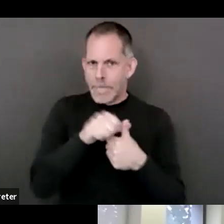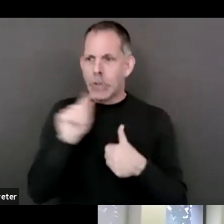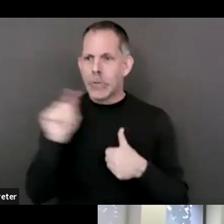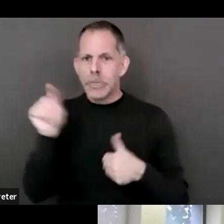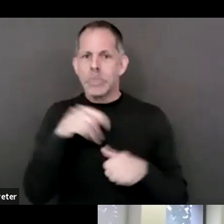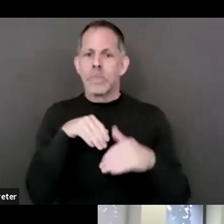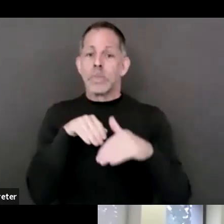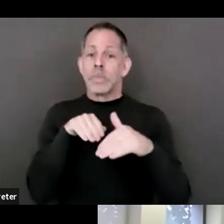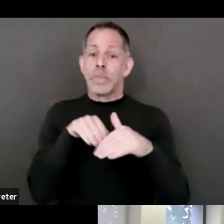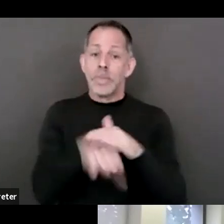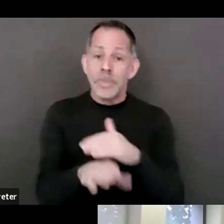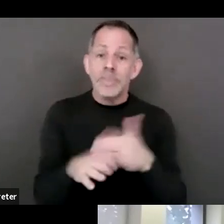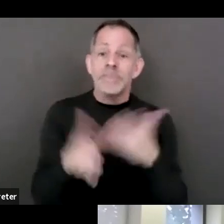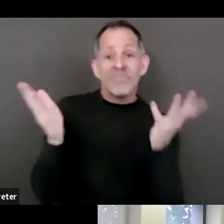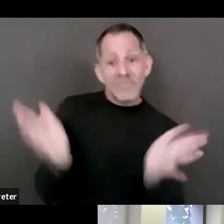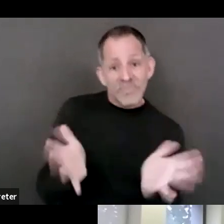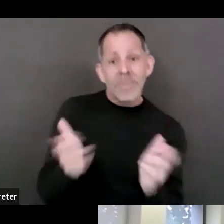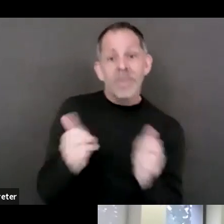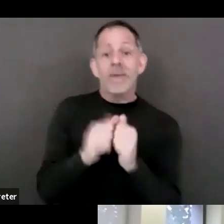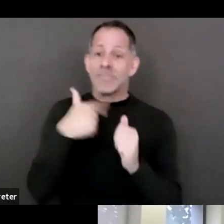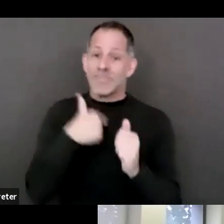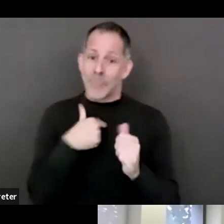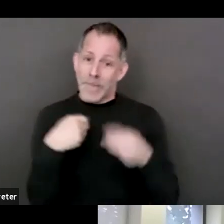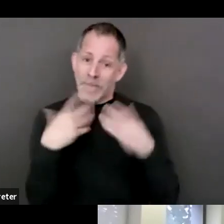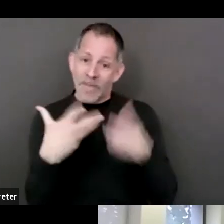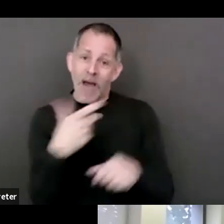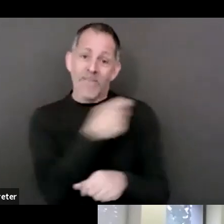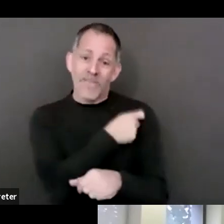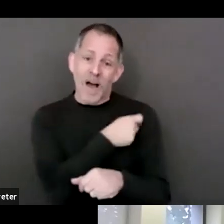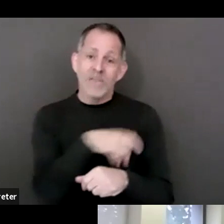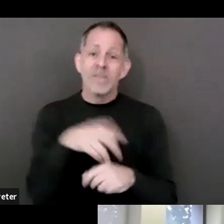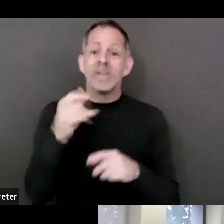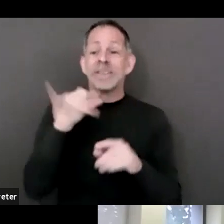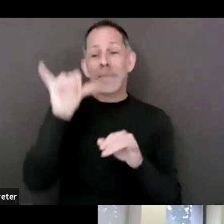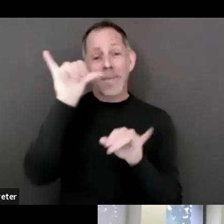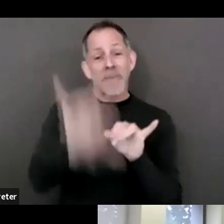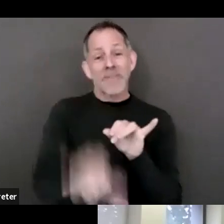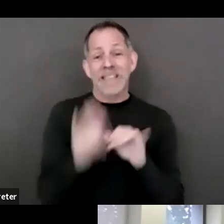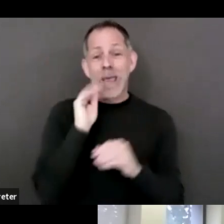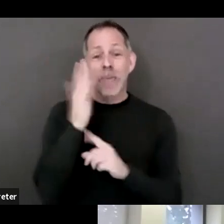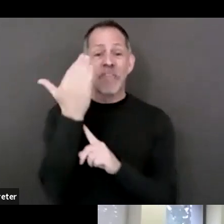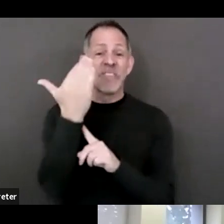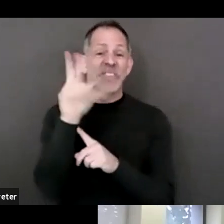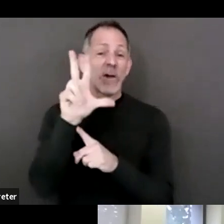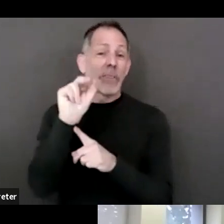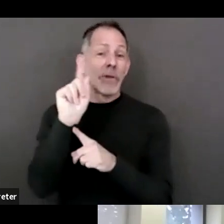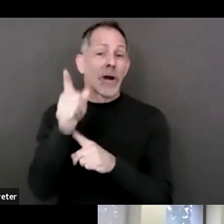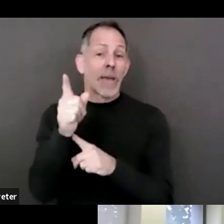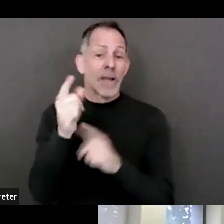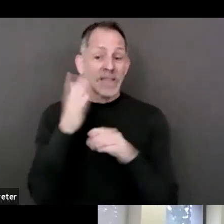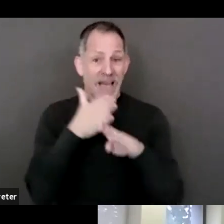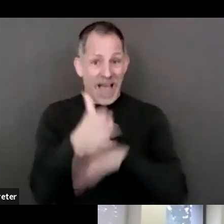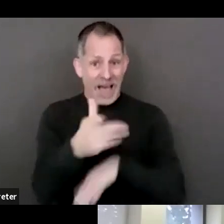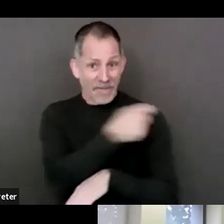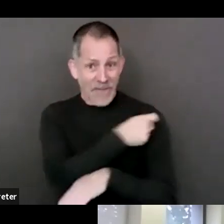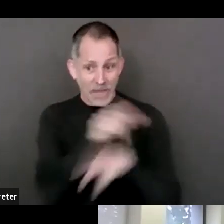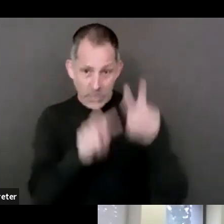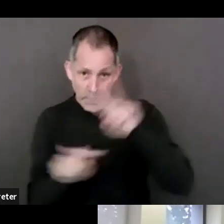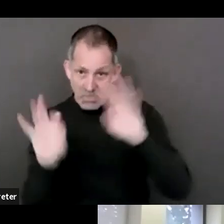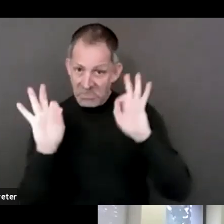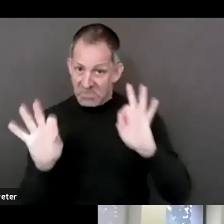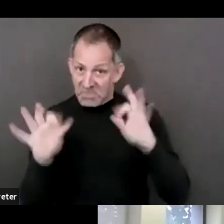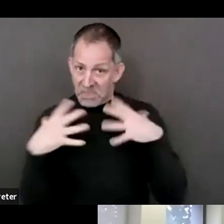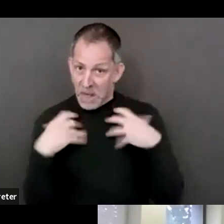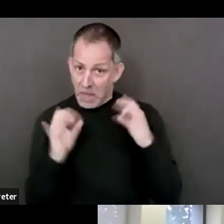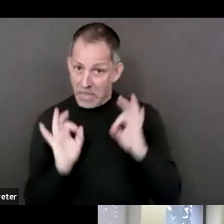wait that 15 or maybe even 30-minute observation time that's required, and then travel to our next destination. And we